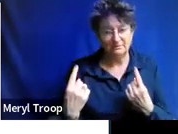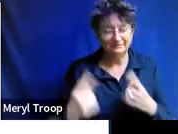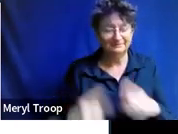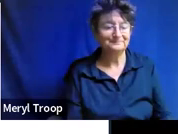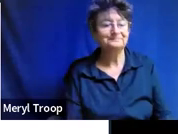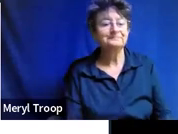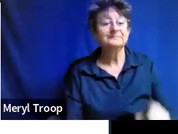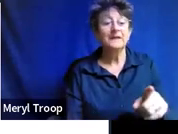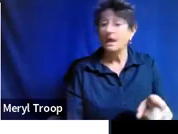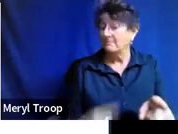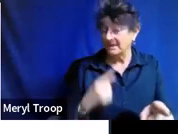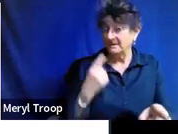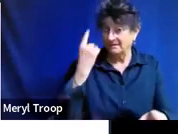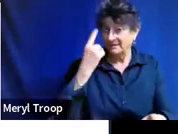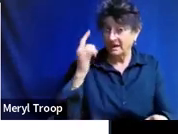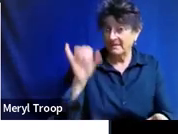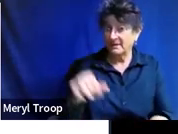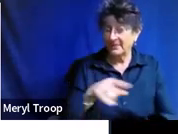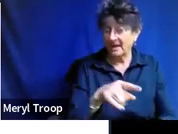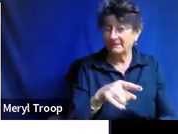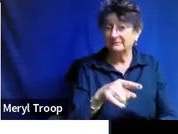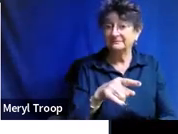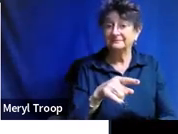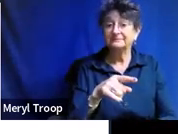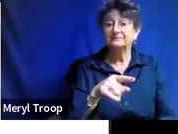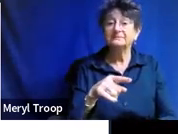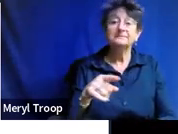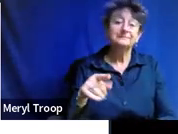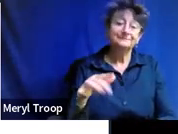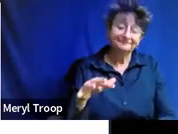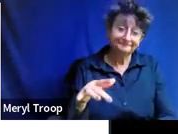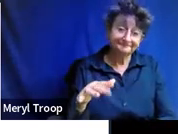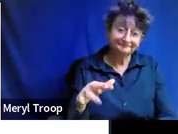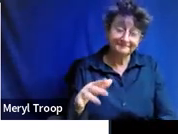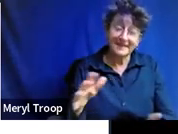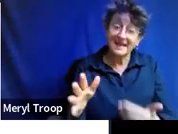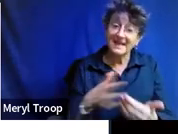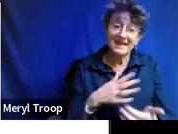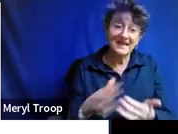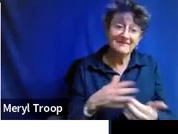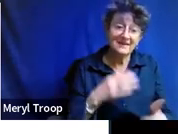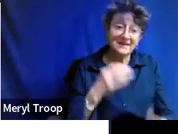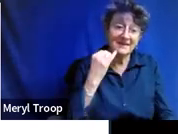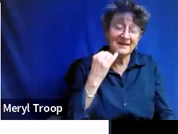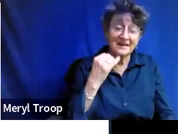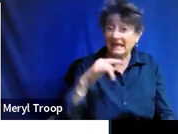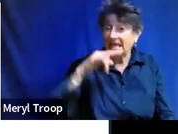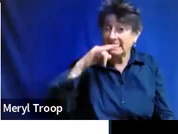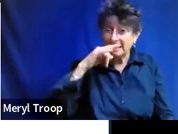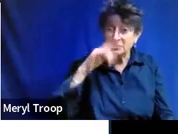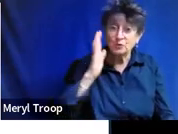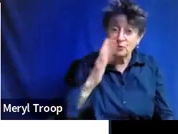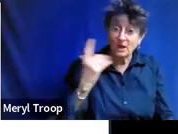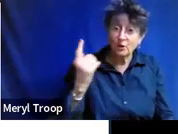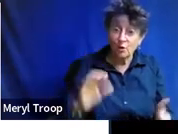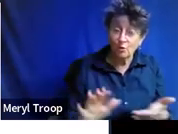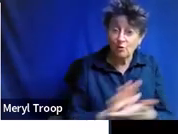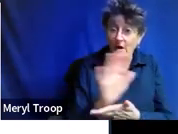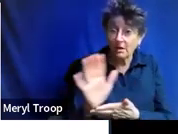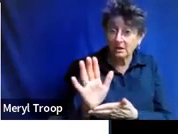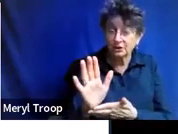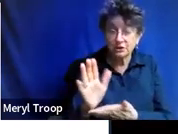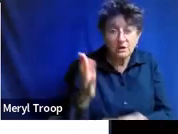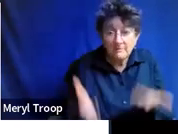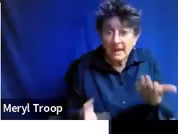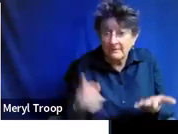But think about that. Think about even kids, you know, who are going to go to college. You know, maybe they need